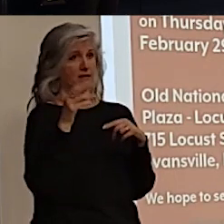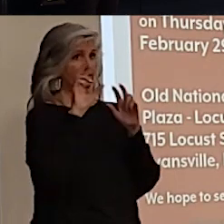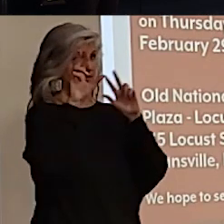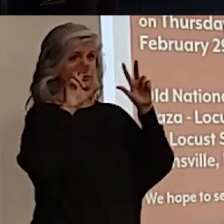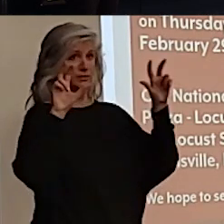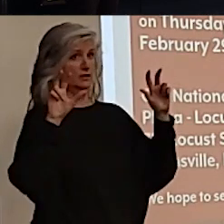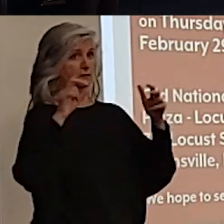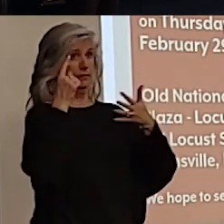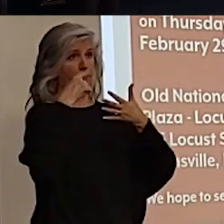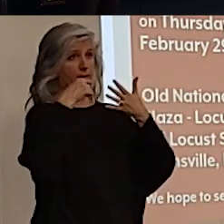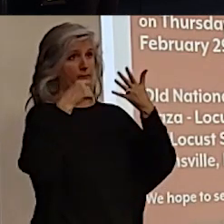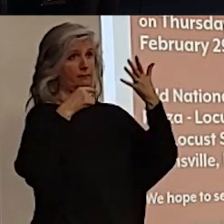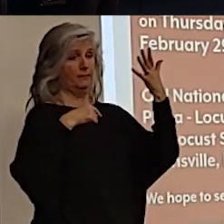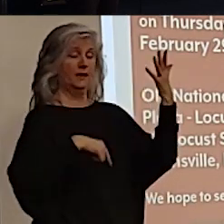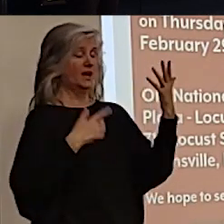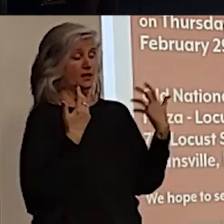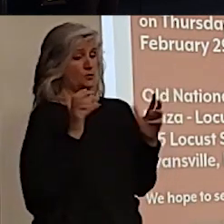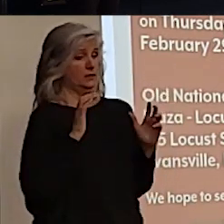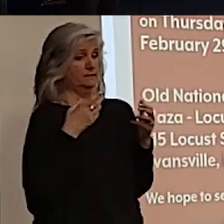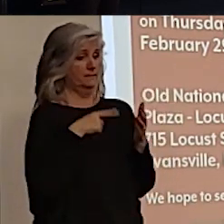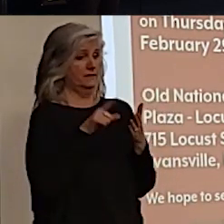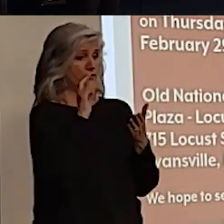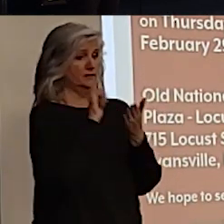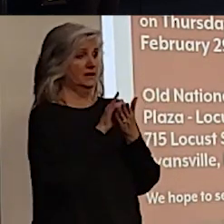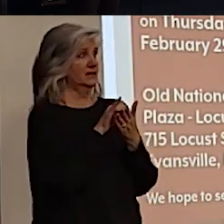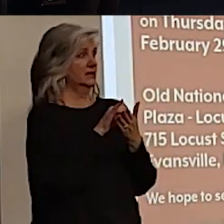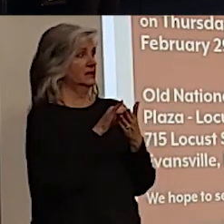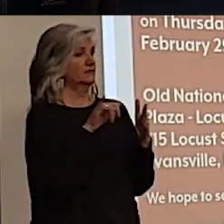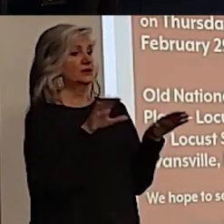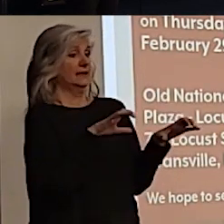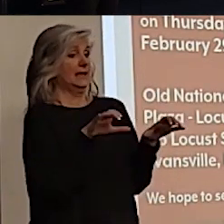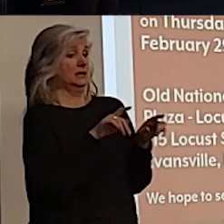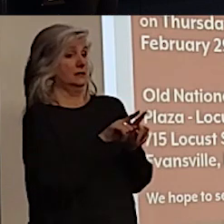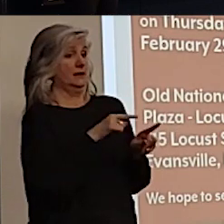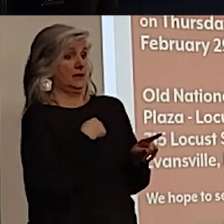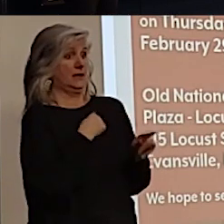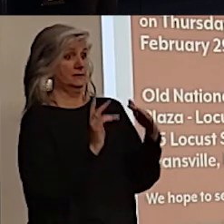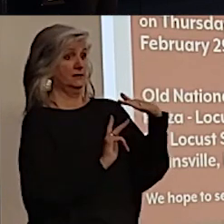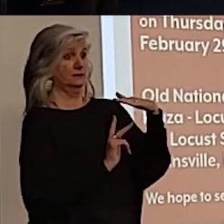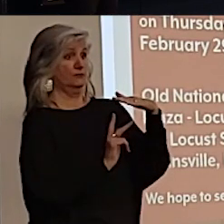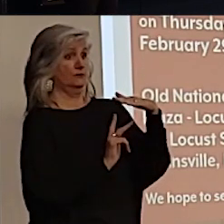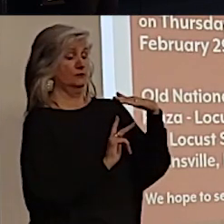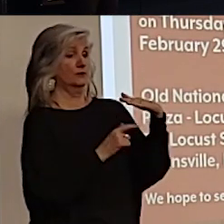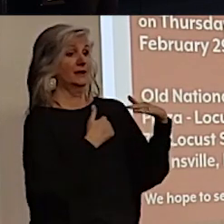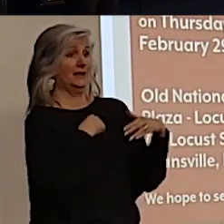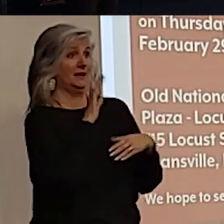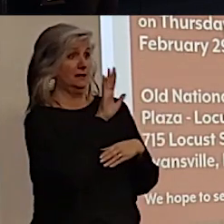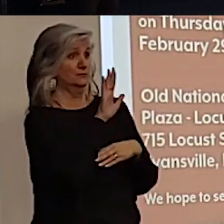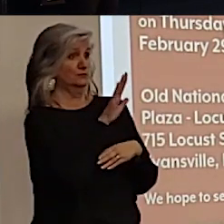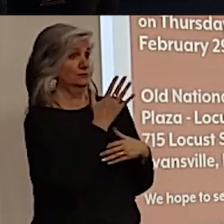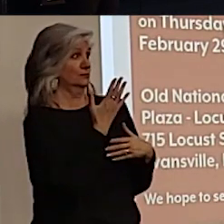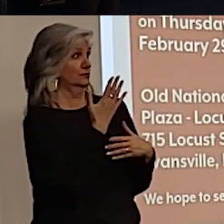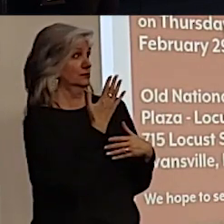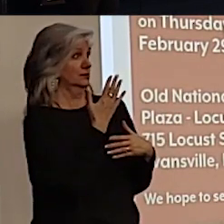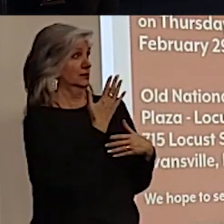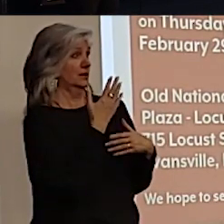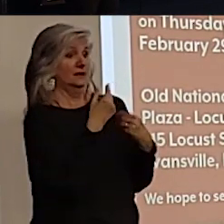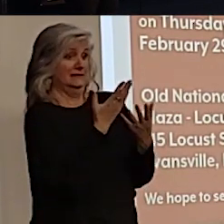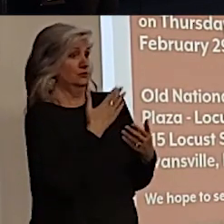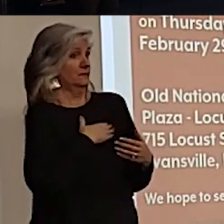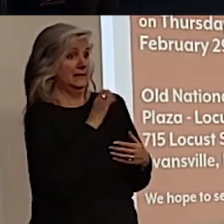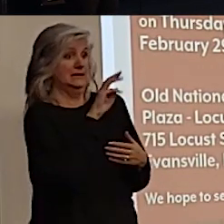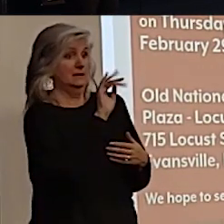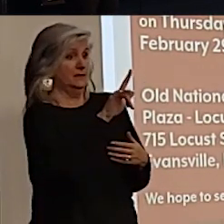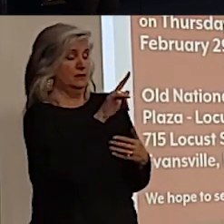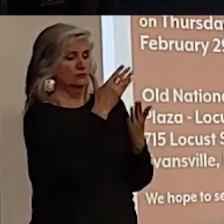executive blah. If you could treat me as a kindergartner, and on your site, or I'll give you my email,